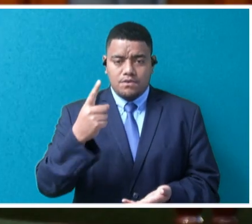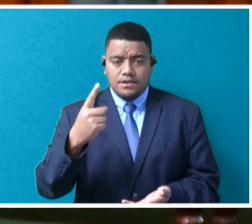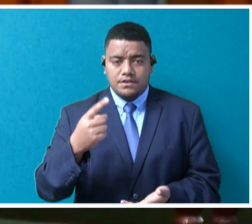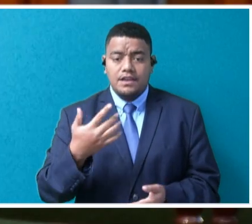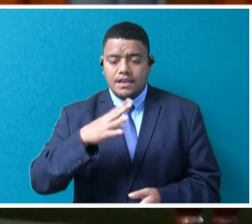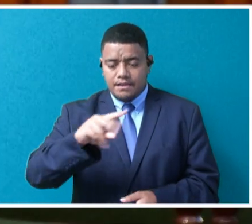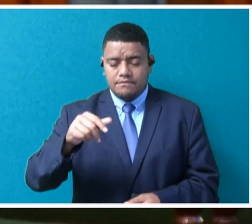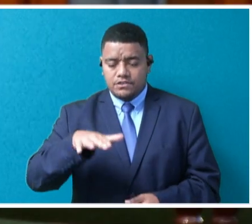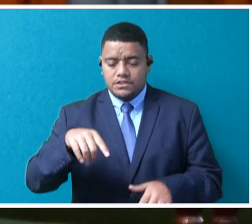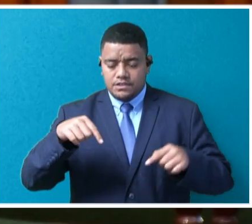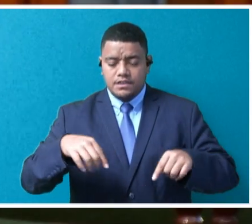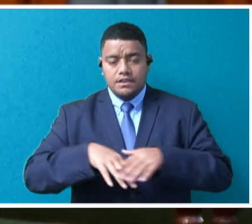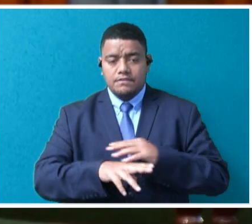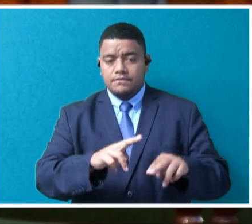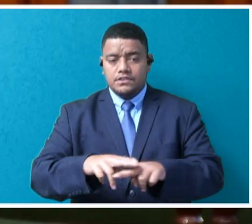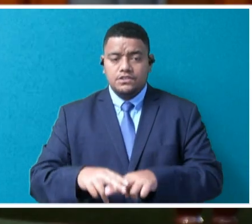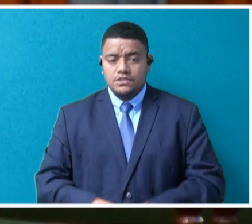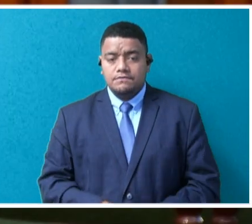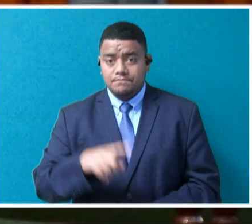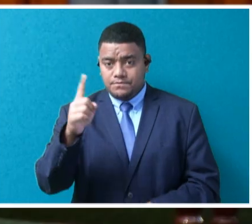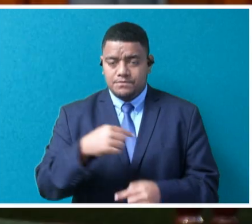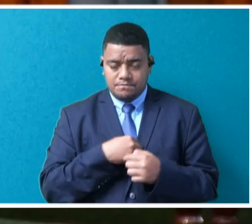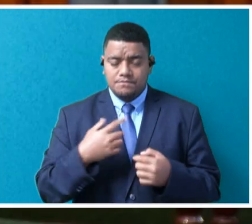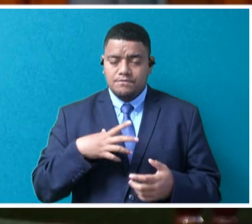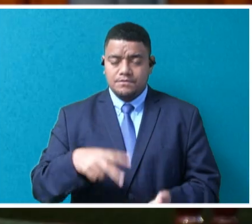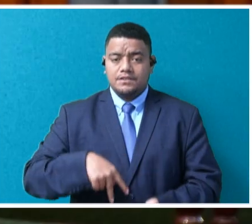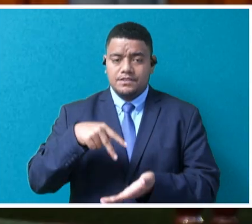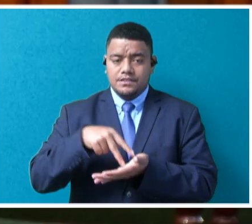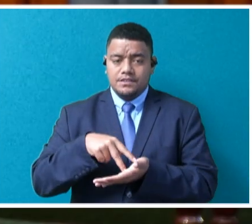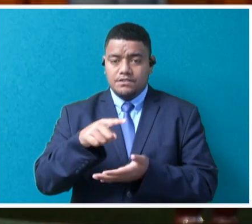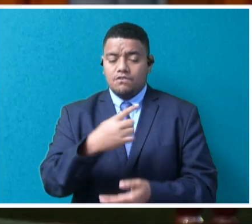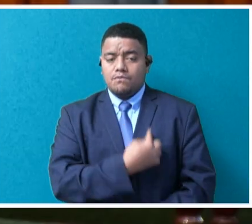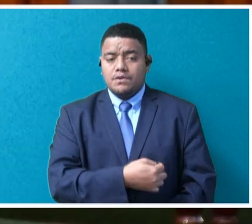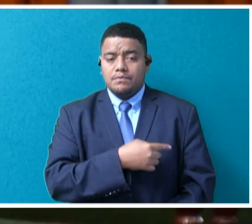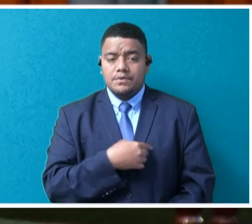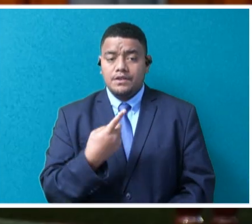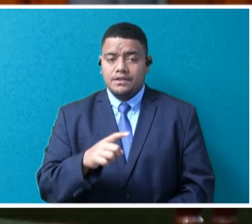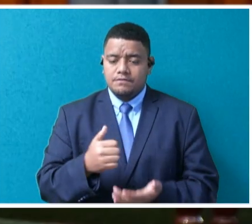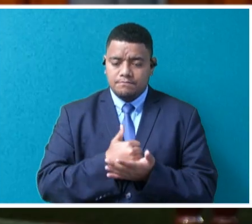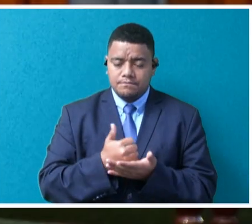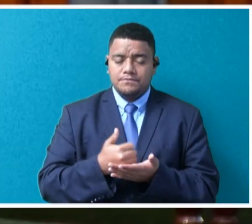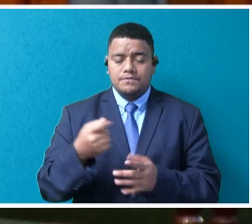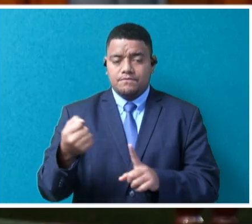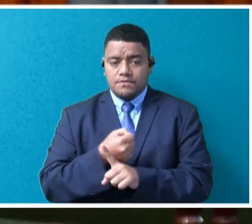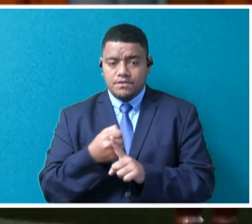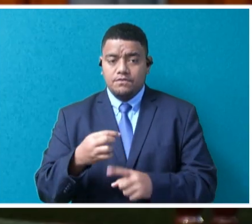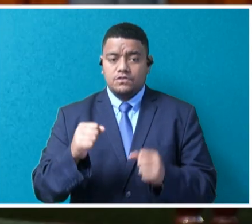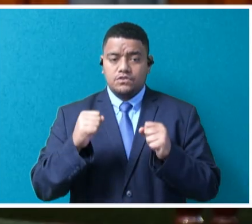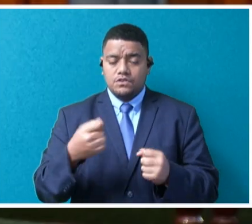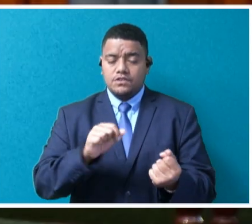every child here in Fiji. Today, I rise to reaffirm this commitment and to advocate strongly for